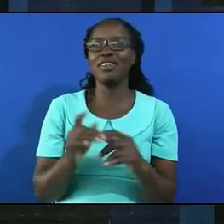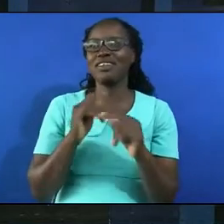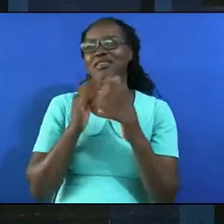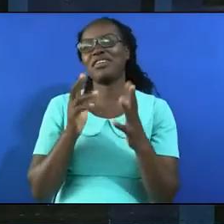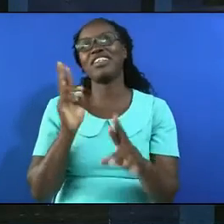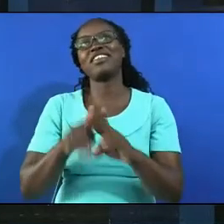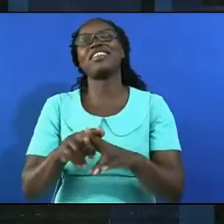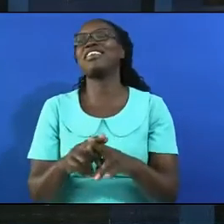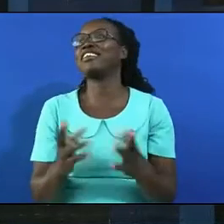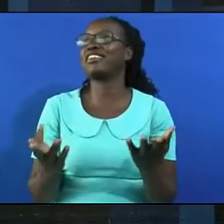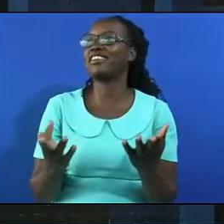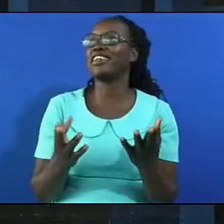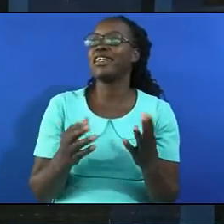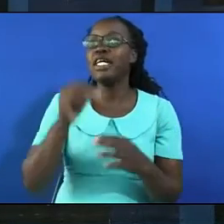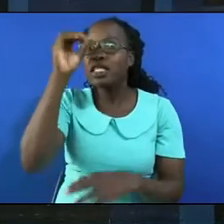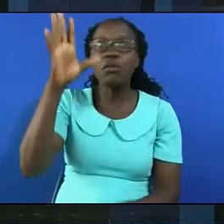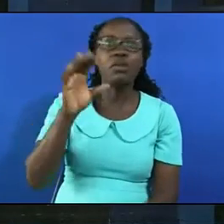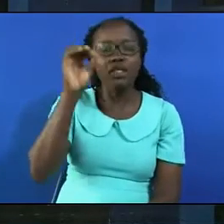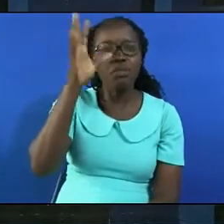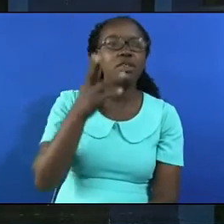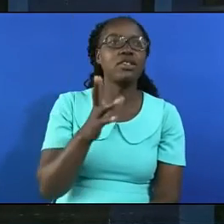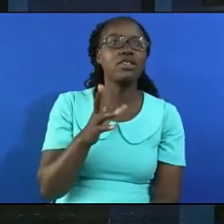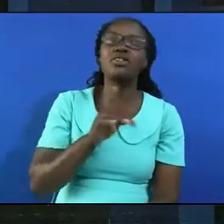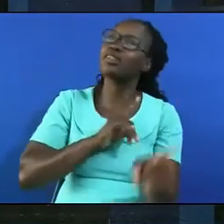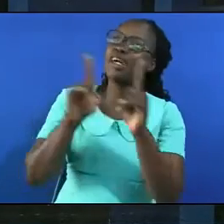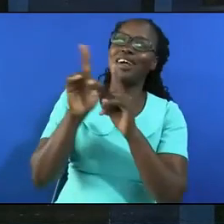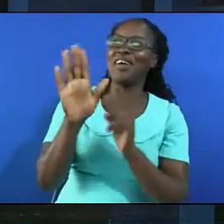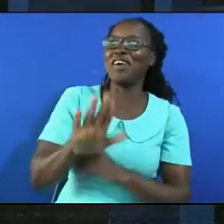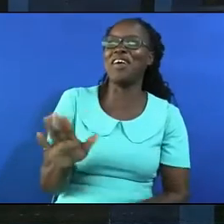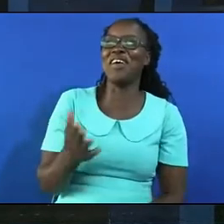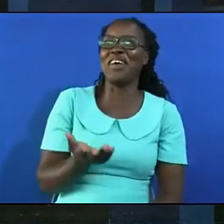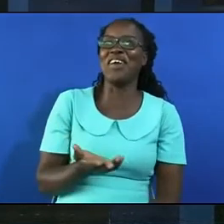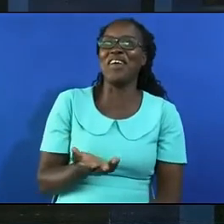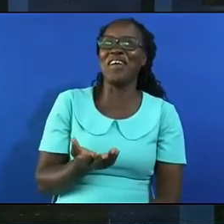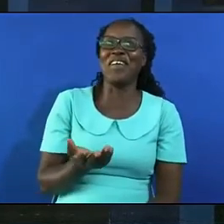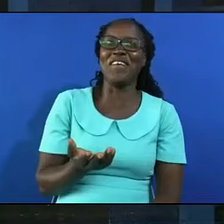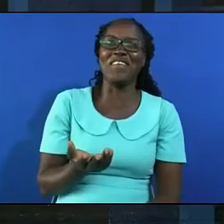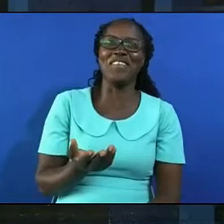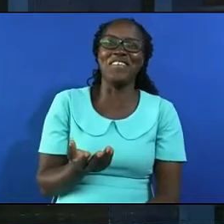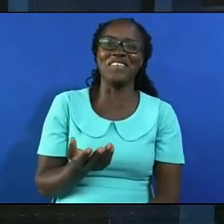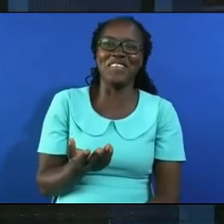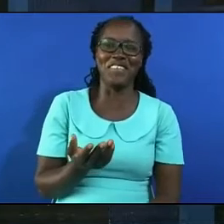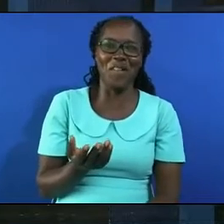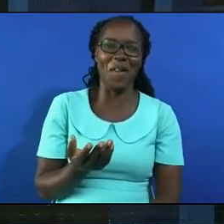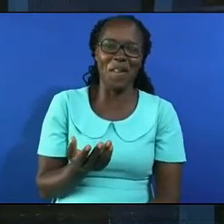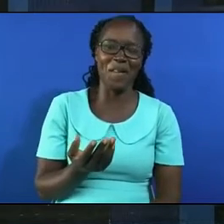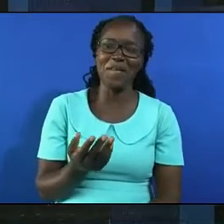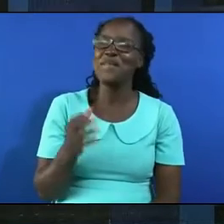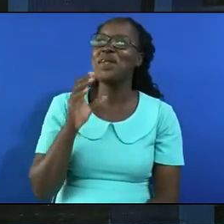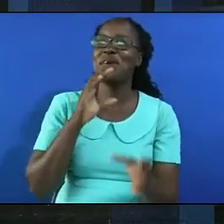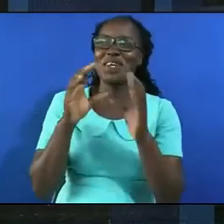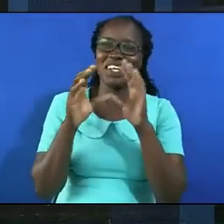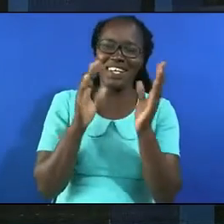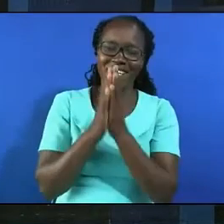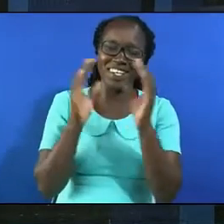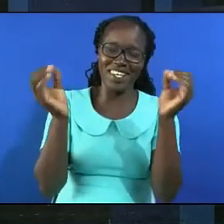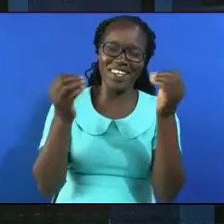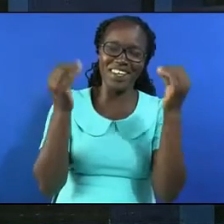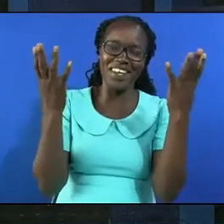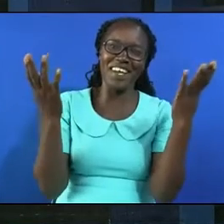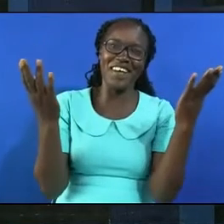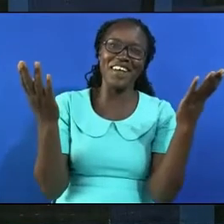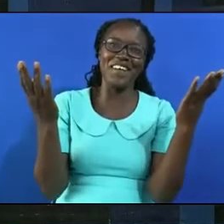can't just be sitting around getting surprised. Are we together? It's not a tourist site. It's a place to communicate.